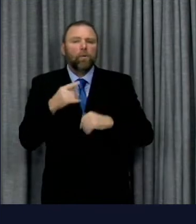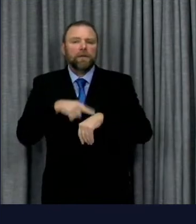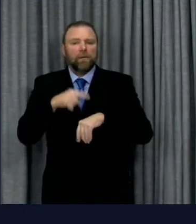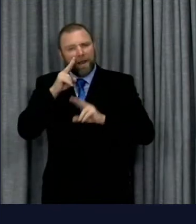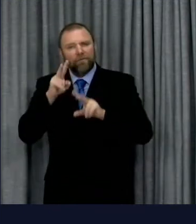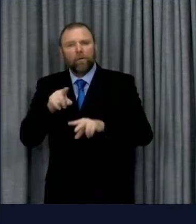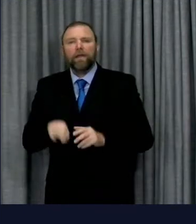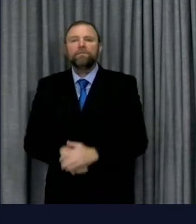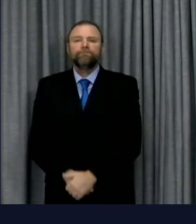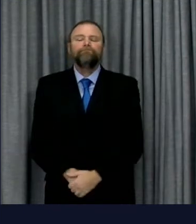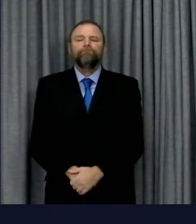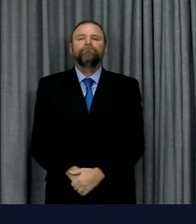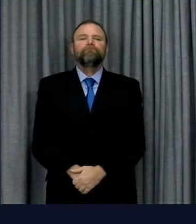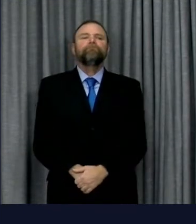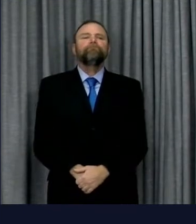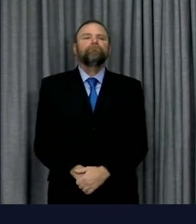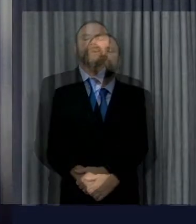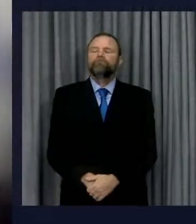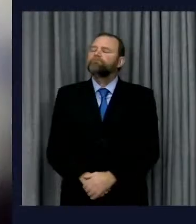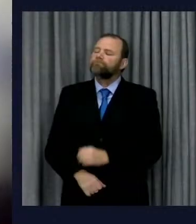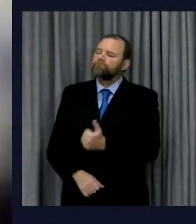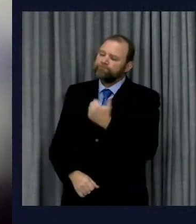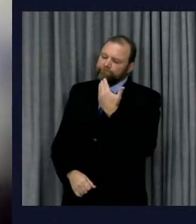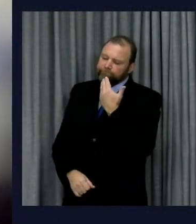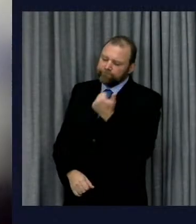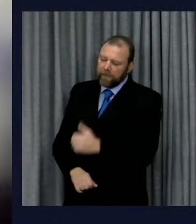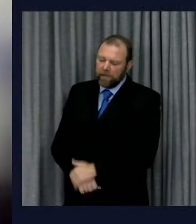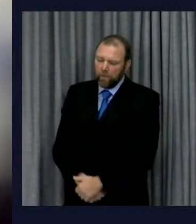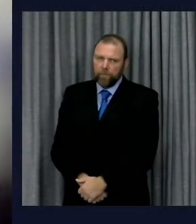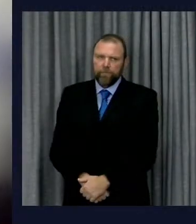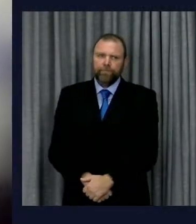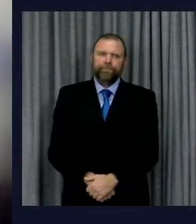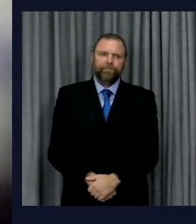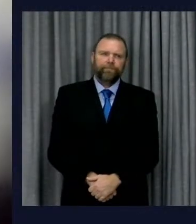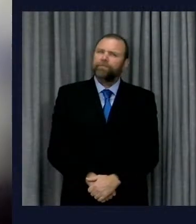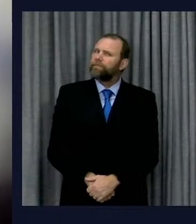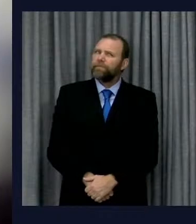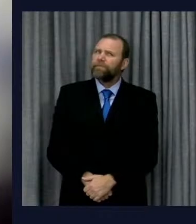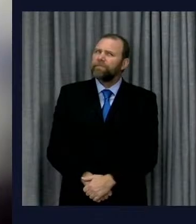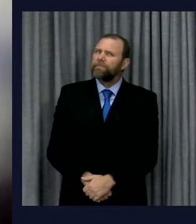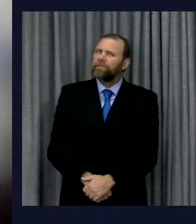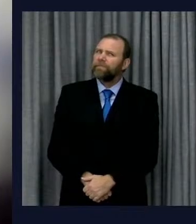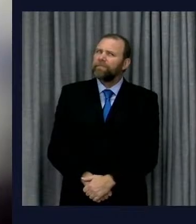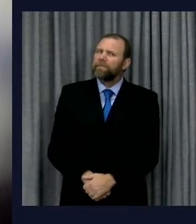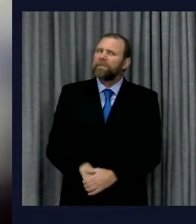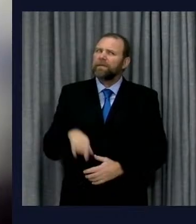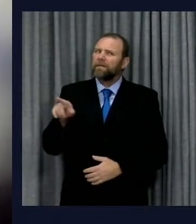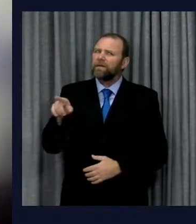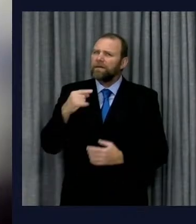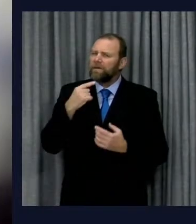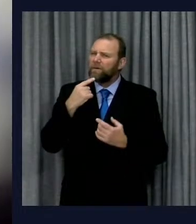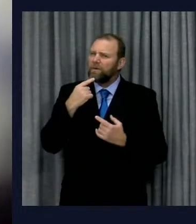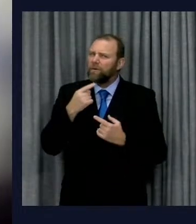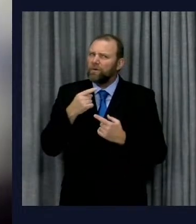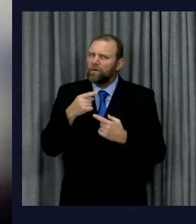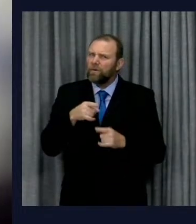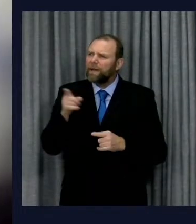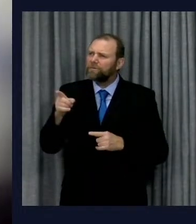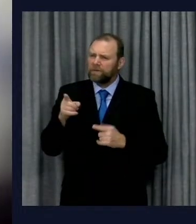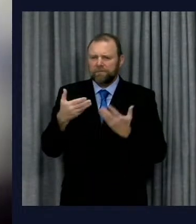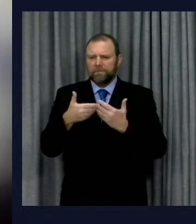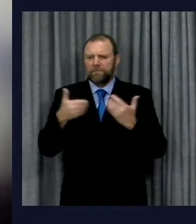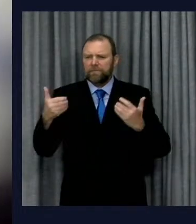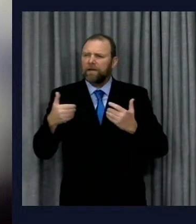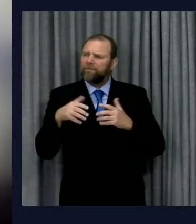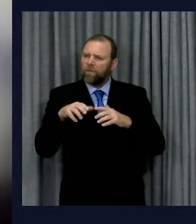through. Thank you. And, you mentioned it would come at the expense of the police and things like that. But would the government consider